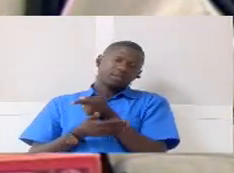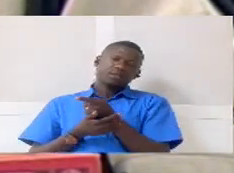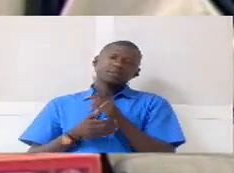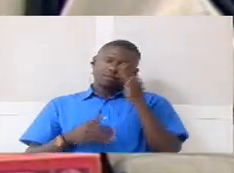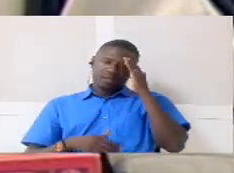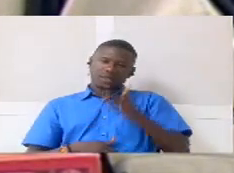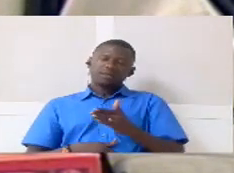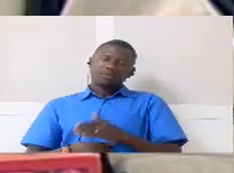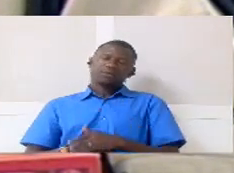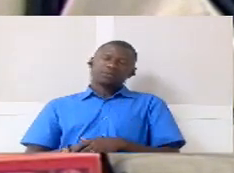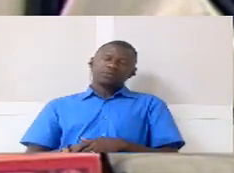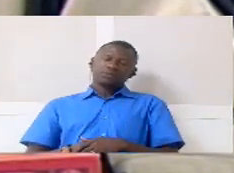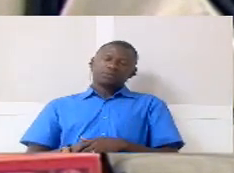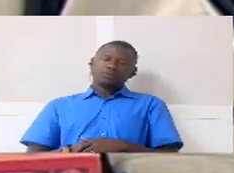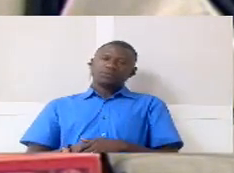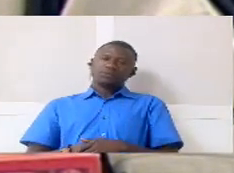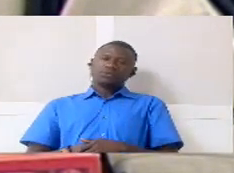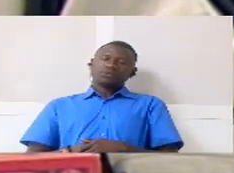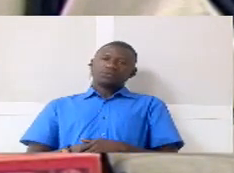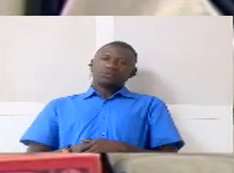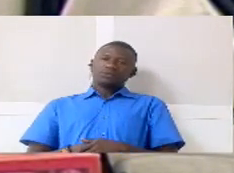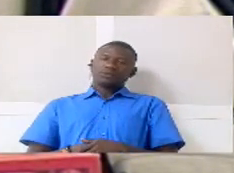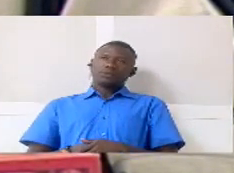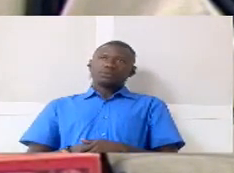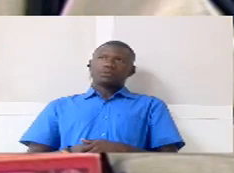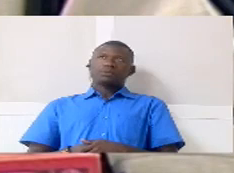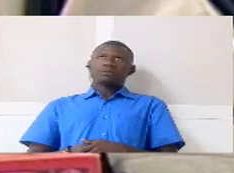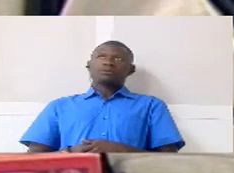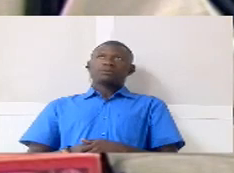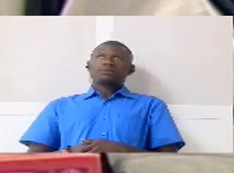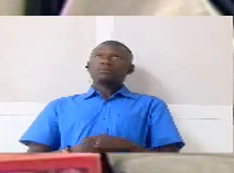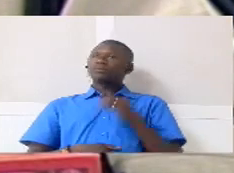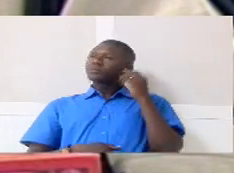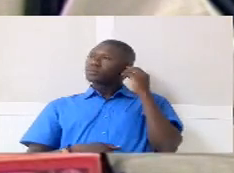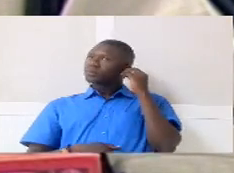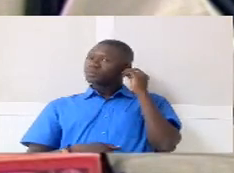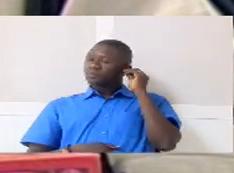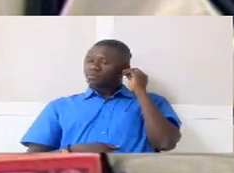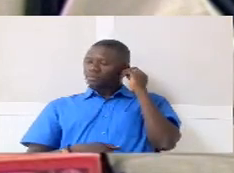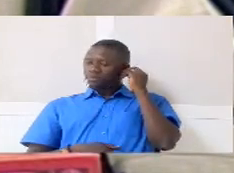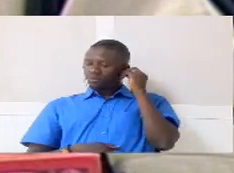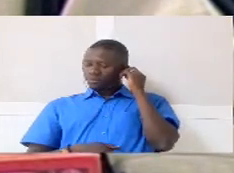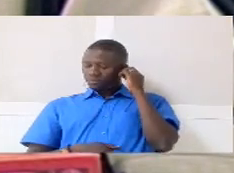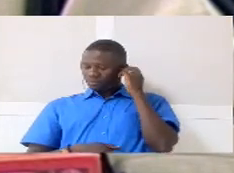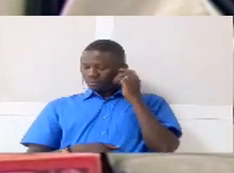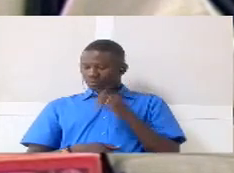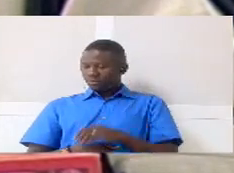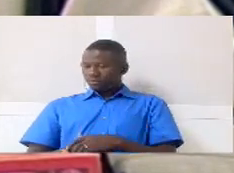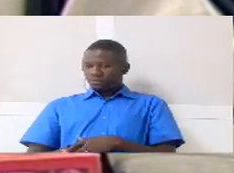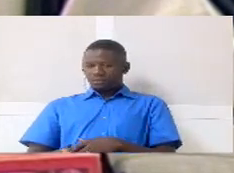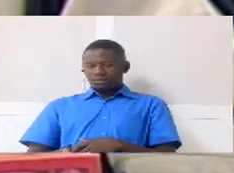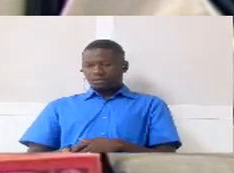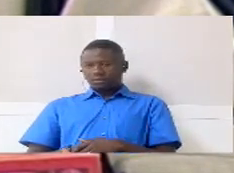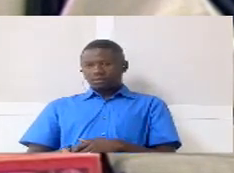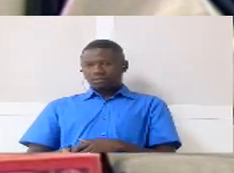nyinin kala num barbitun silan e ila kacha kono bini bela kumolu kumfala ifanansi nyi ya markolu dinon